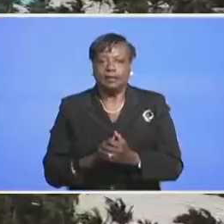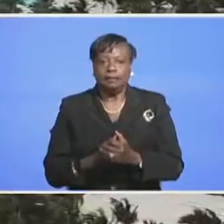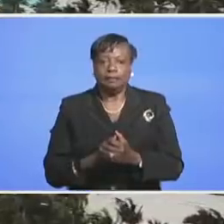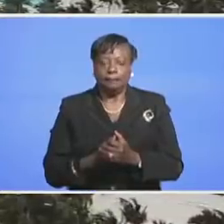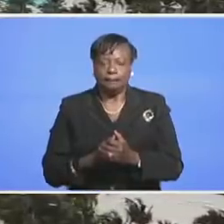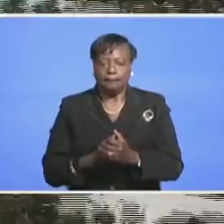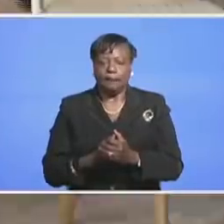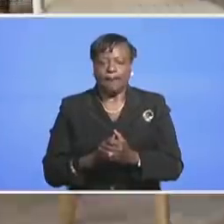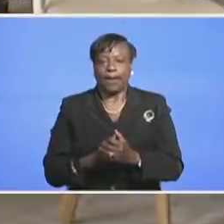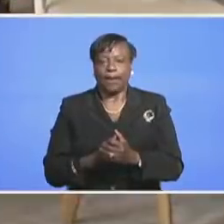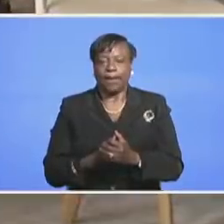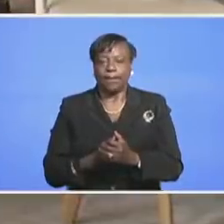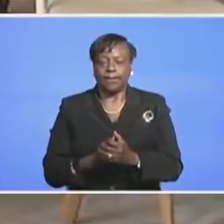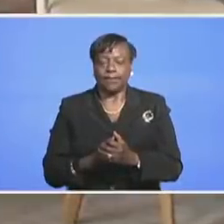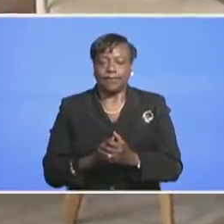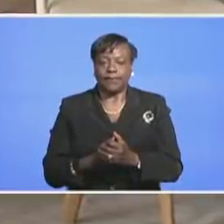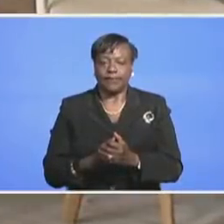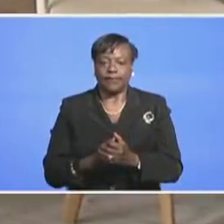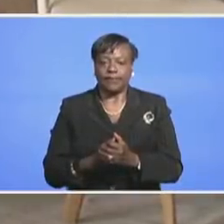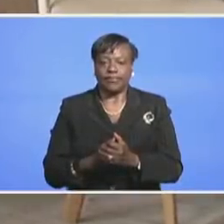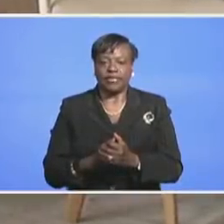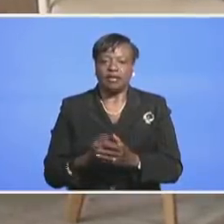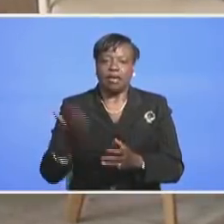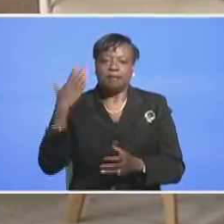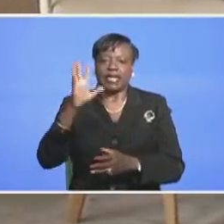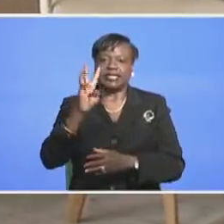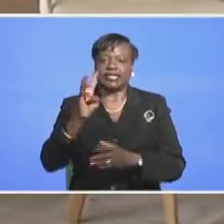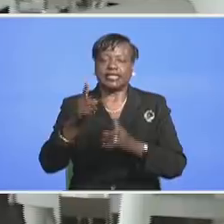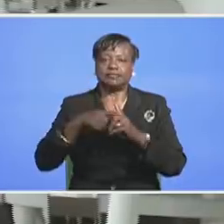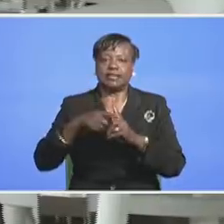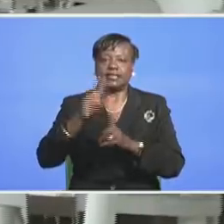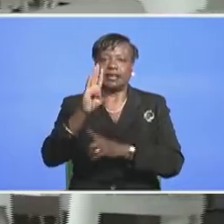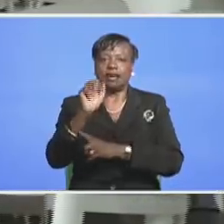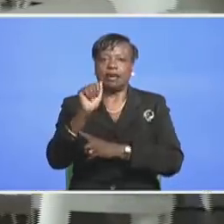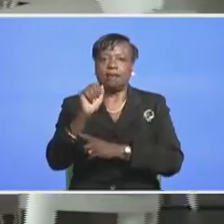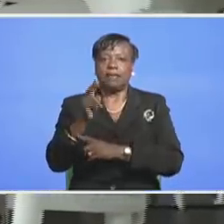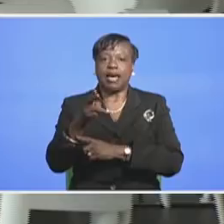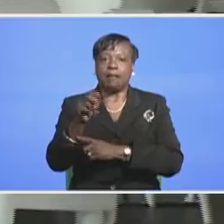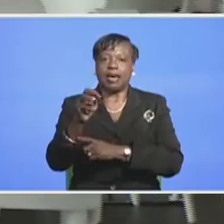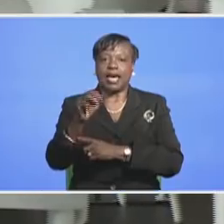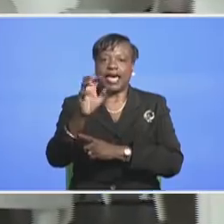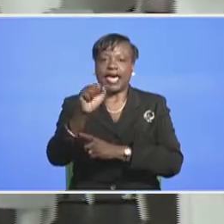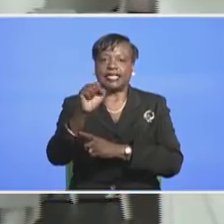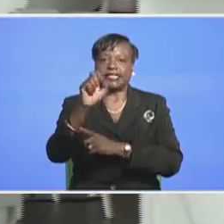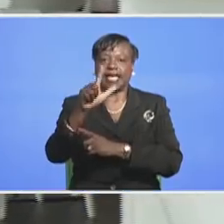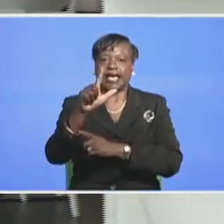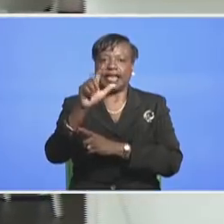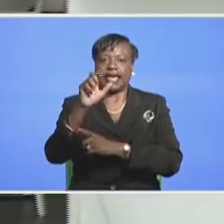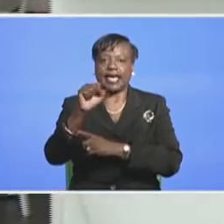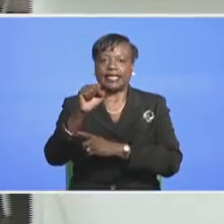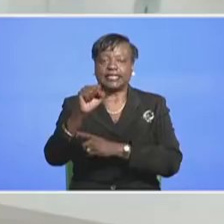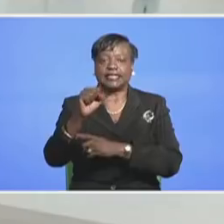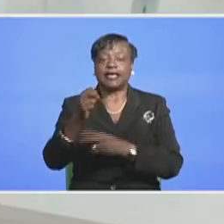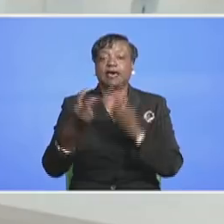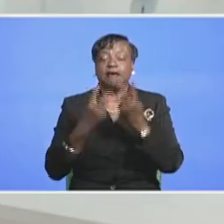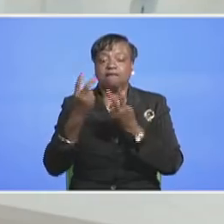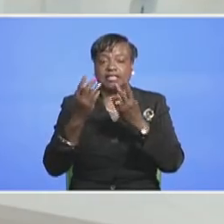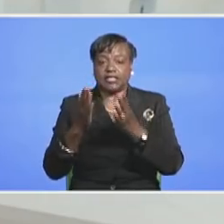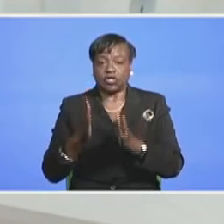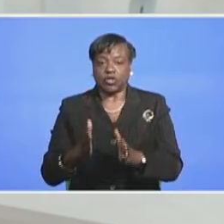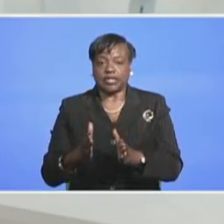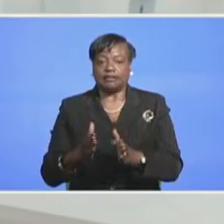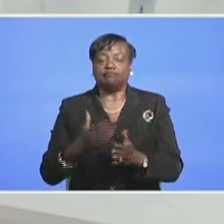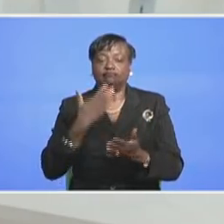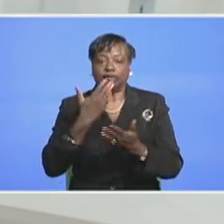News. For the past 6 months, Baha Mar's SLS guests have been receiving stylish luxury service thanks to